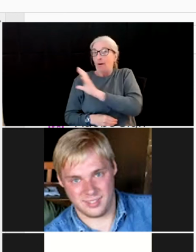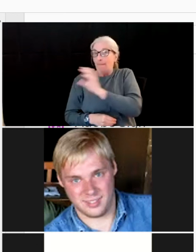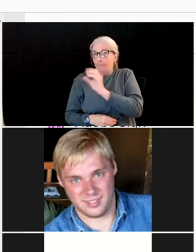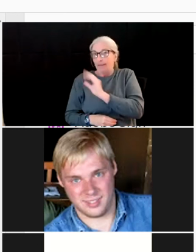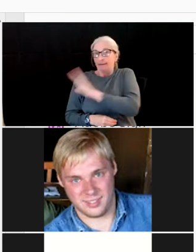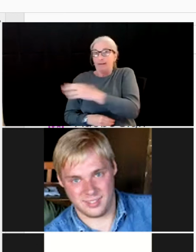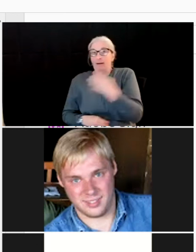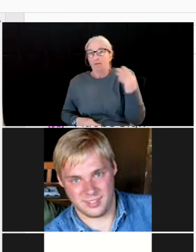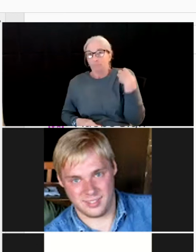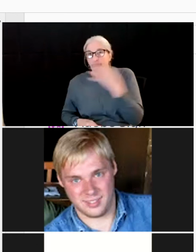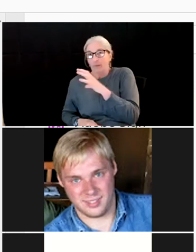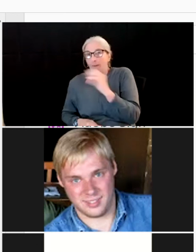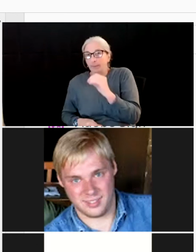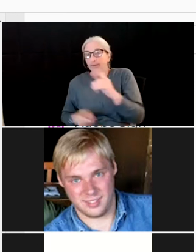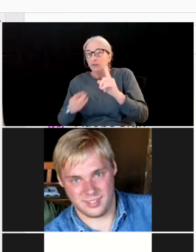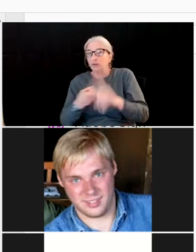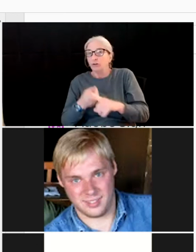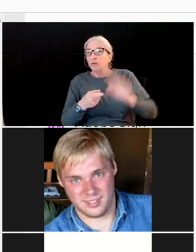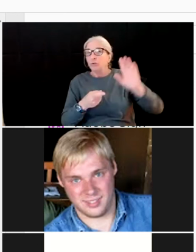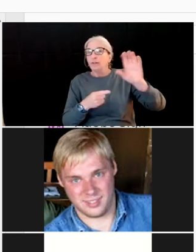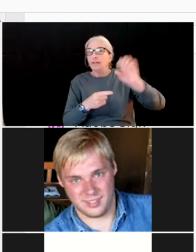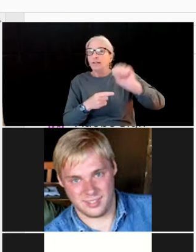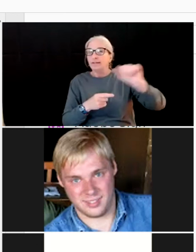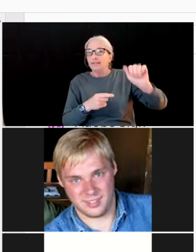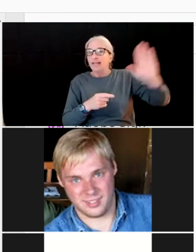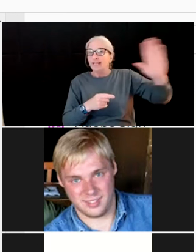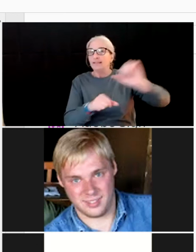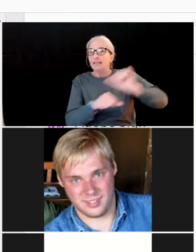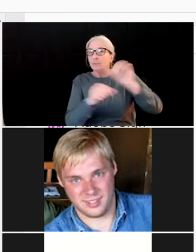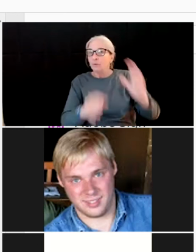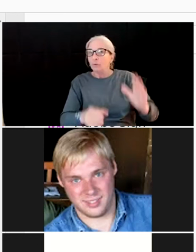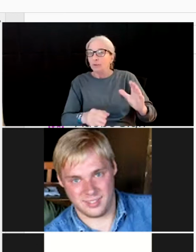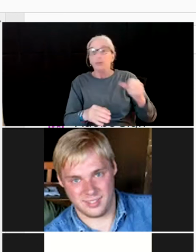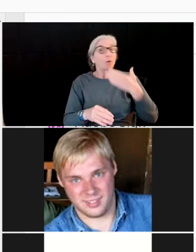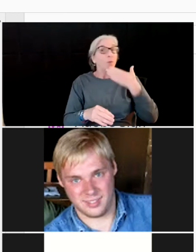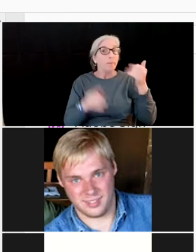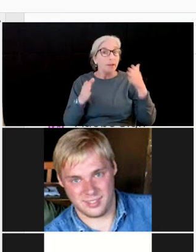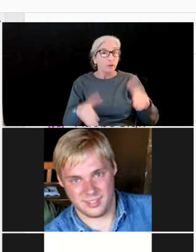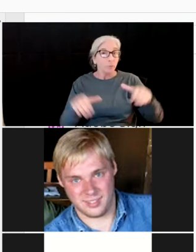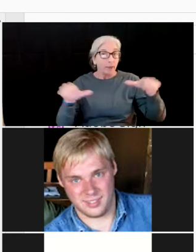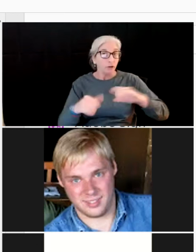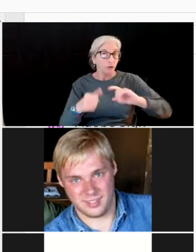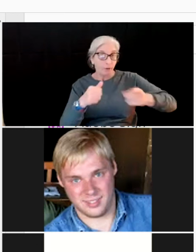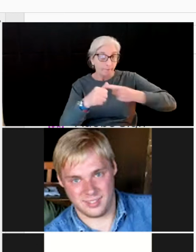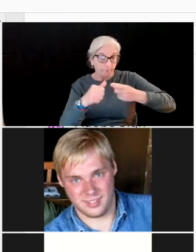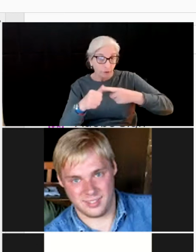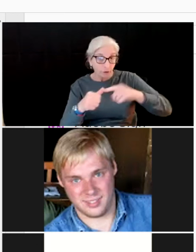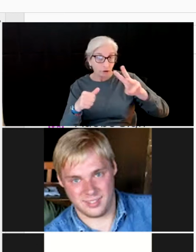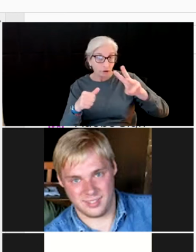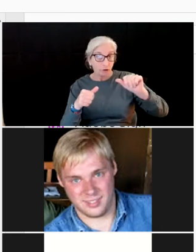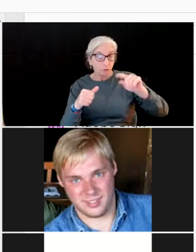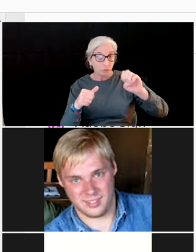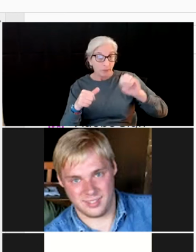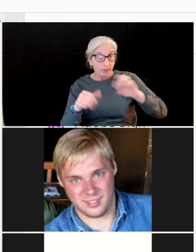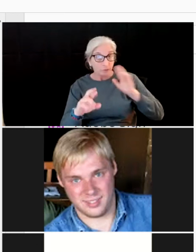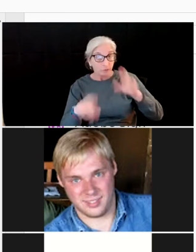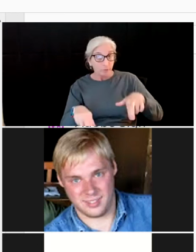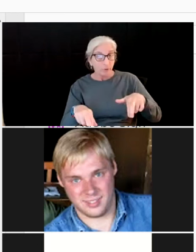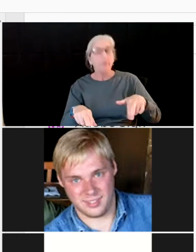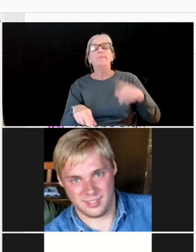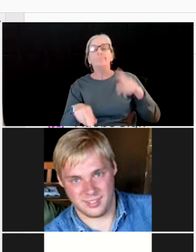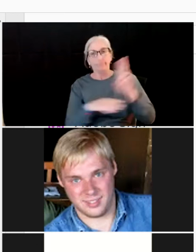already there. So best way to do an initial wage report is to report earnings initially by certified